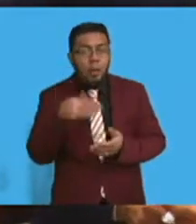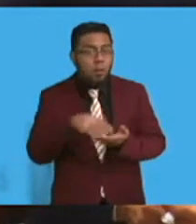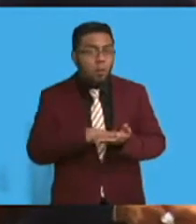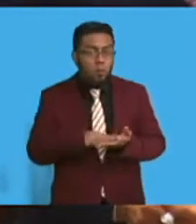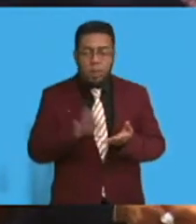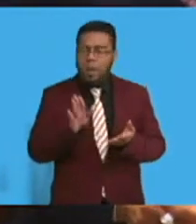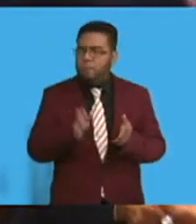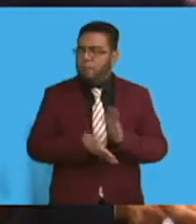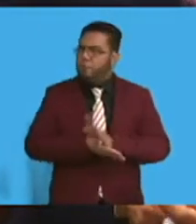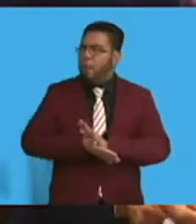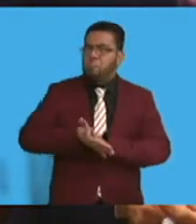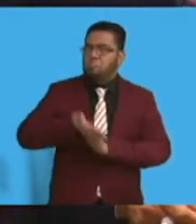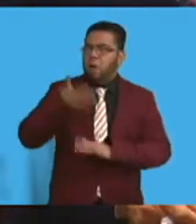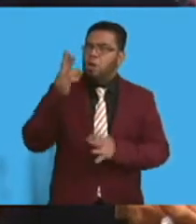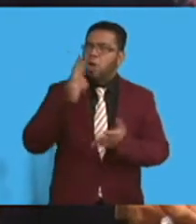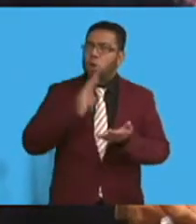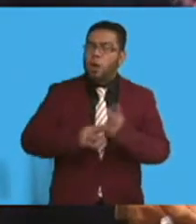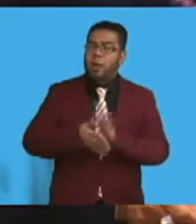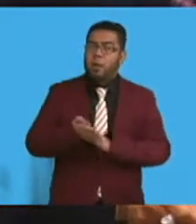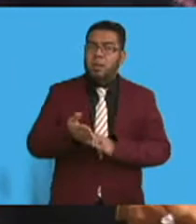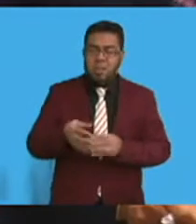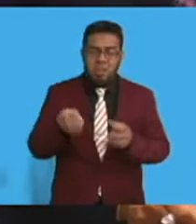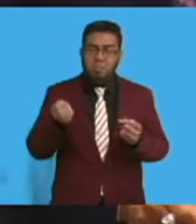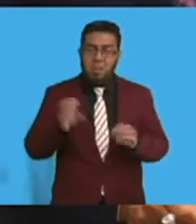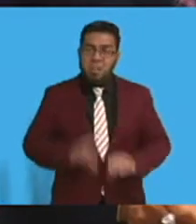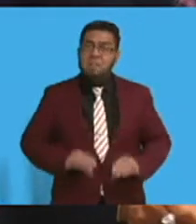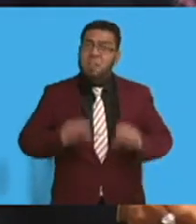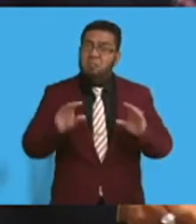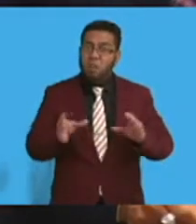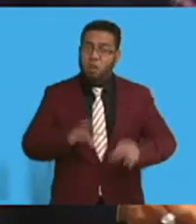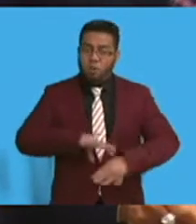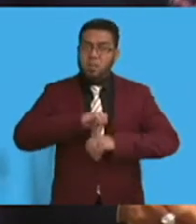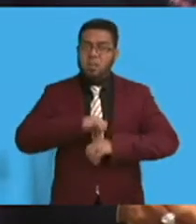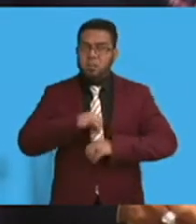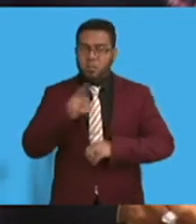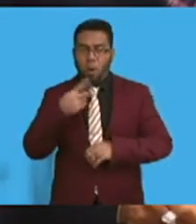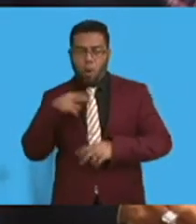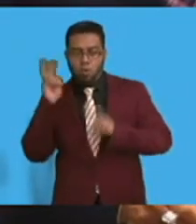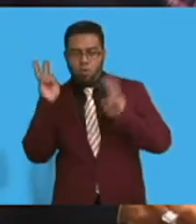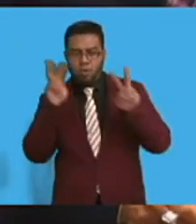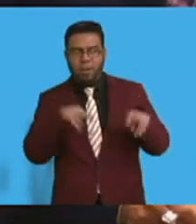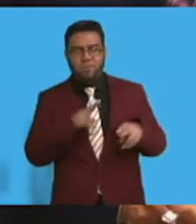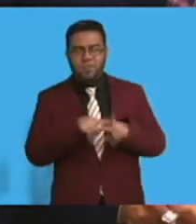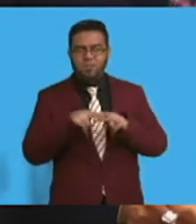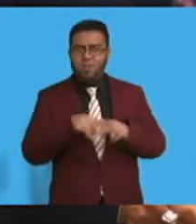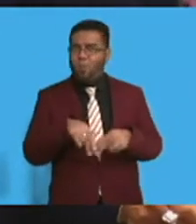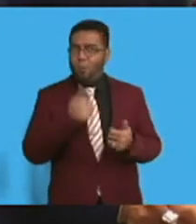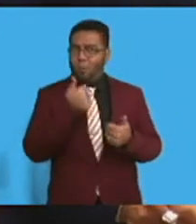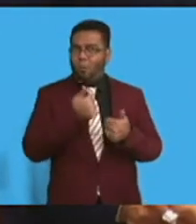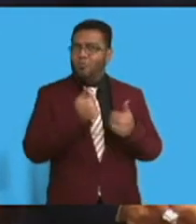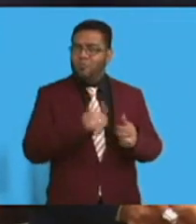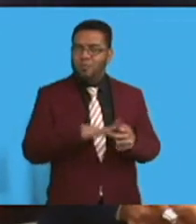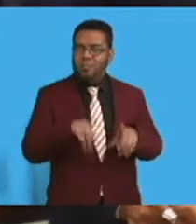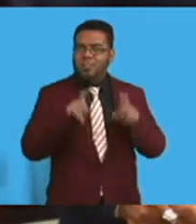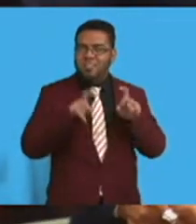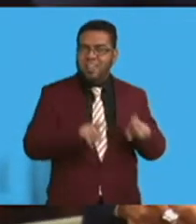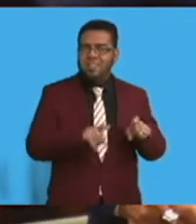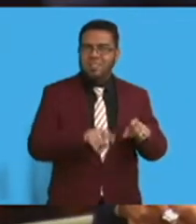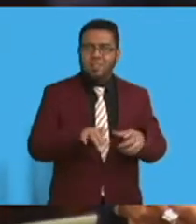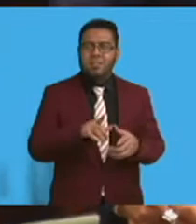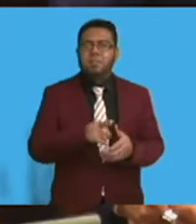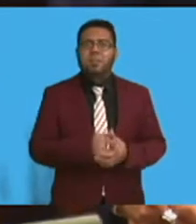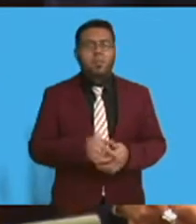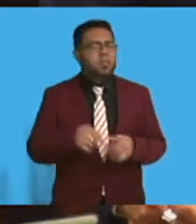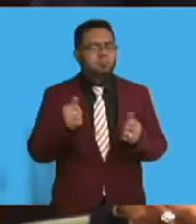all-time highs. Investor confidence is booming. All around the world, investors are looking at Fiji as a stable, business-friendly climate, ripe